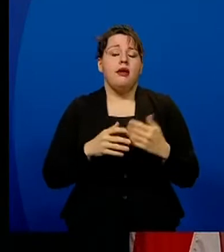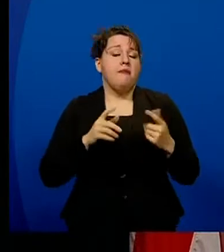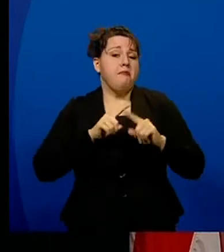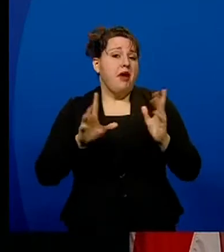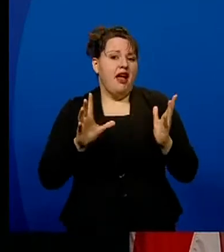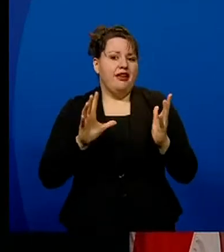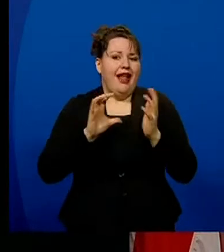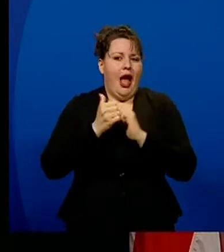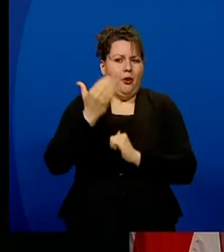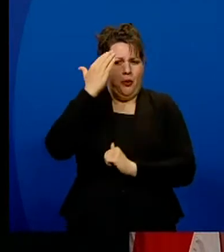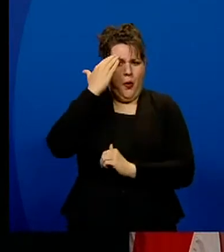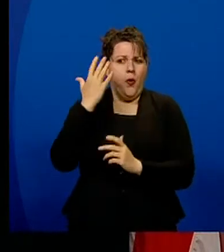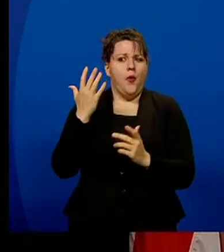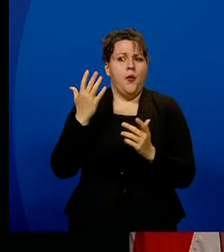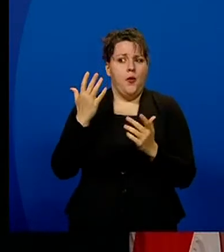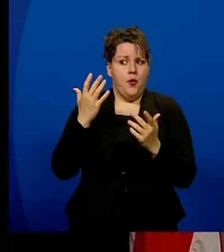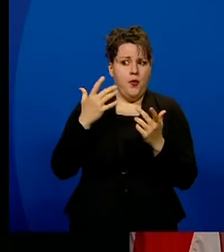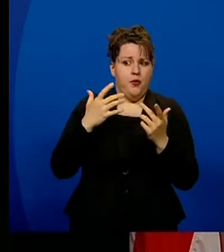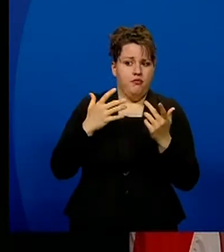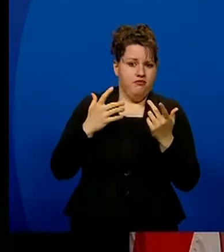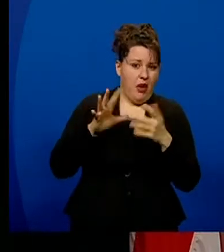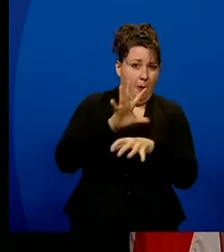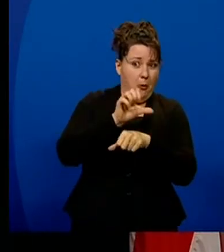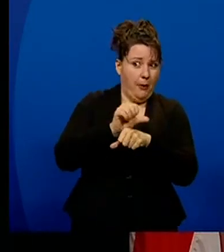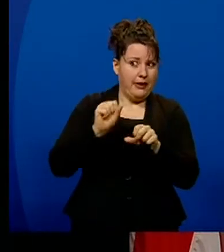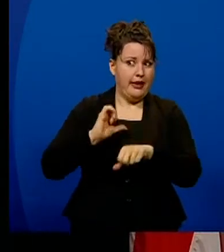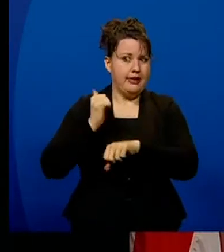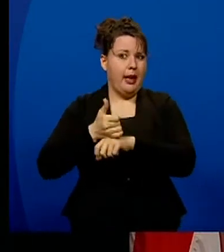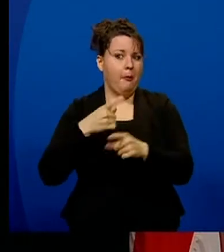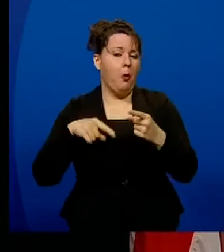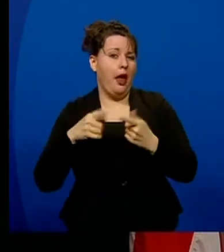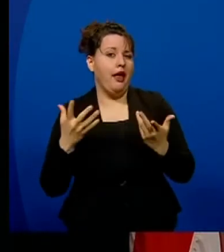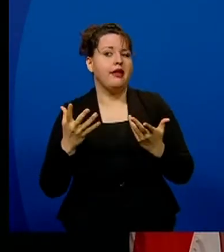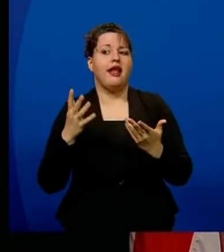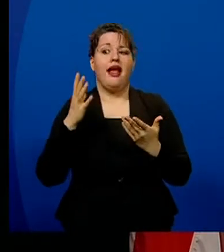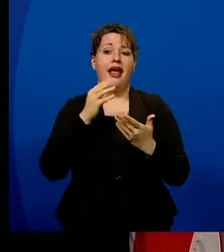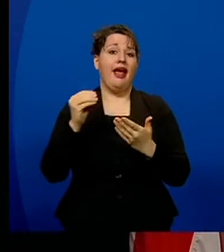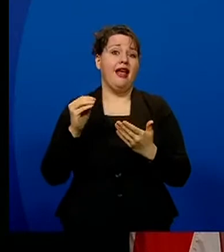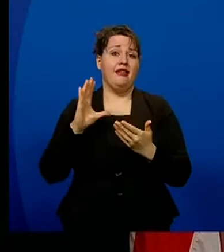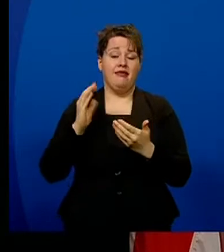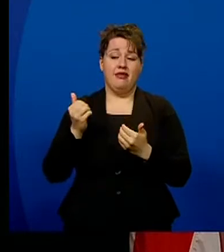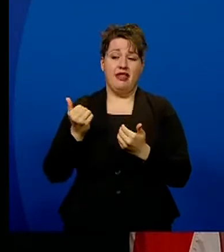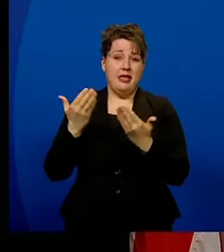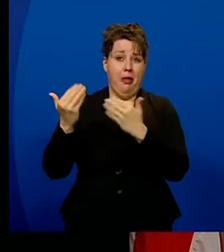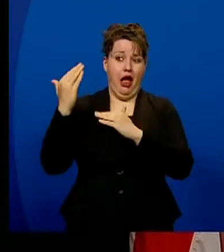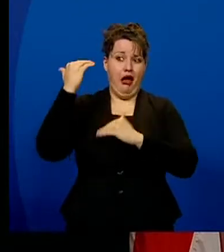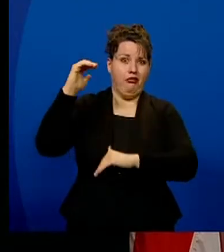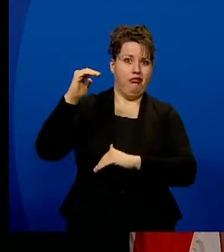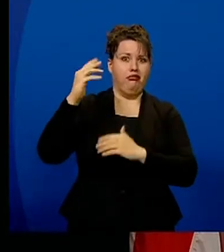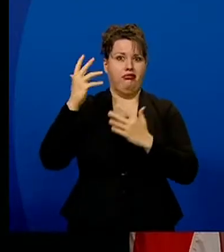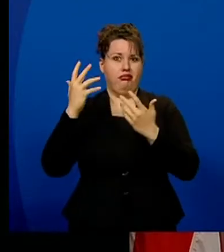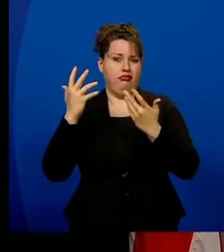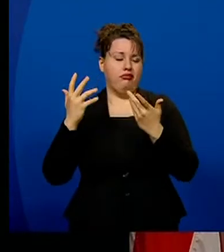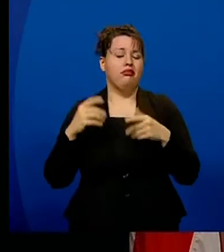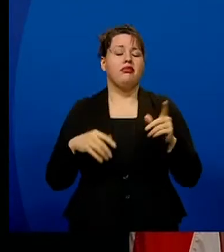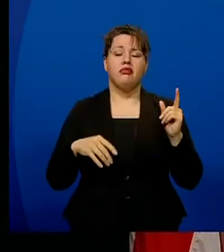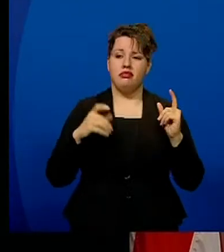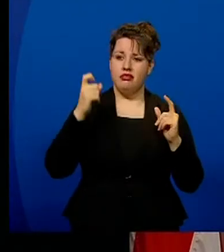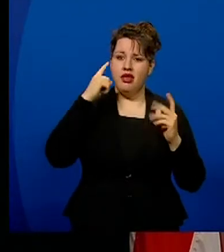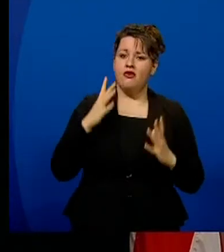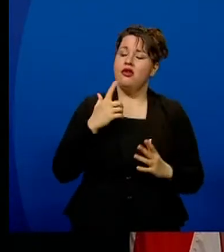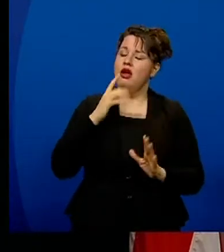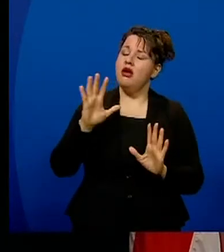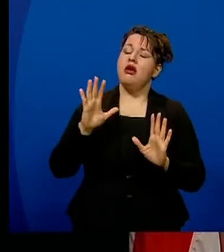do they know, when can they start making those appointments, and what's the threshold for our supply that you can pull that off? So it is based on what they've told us they